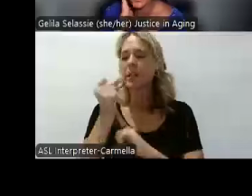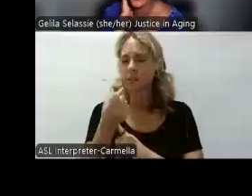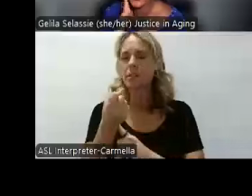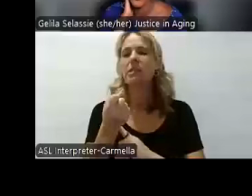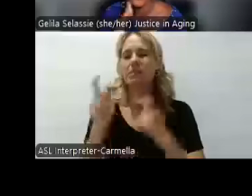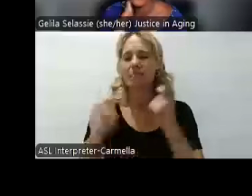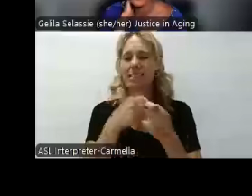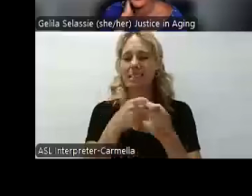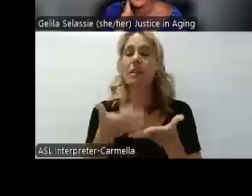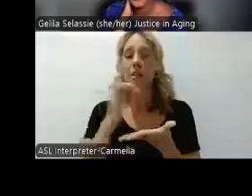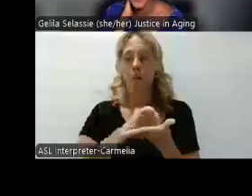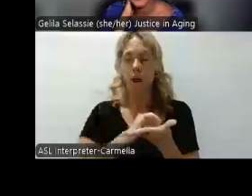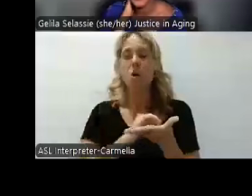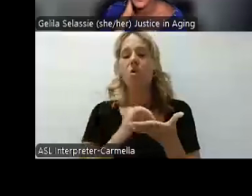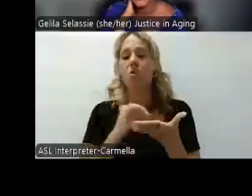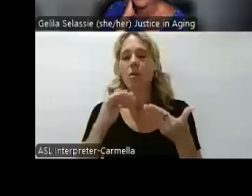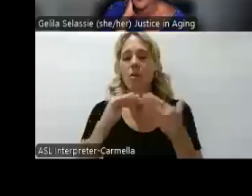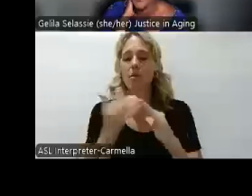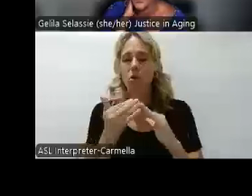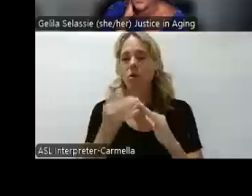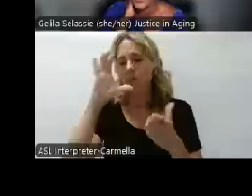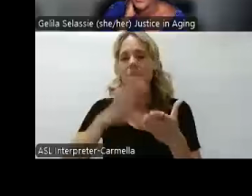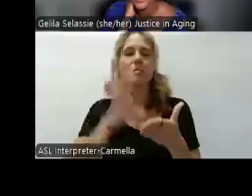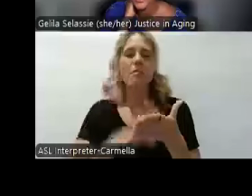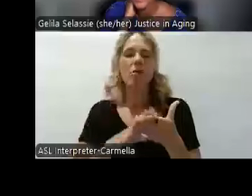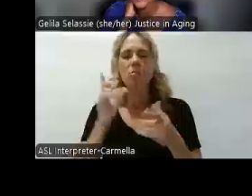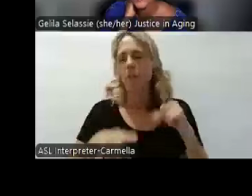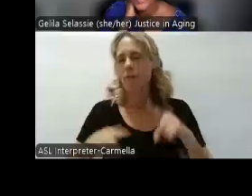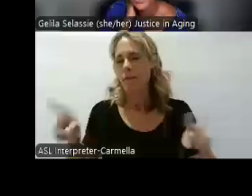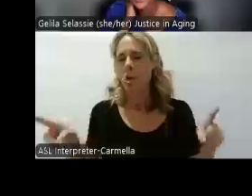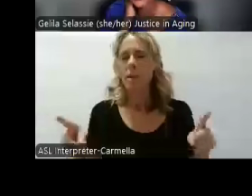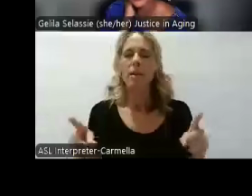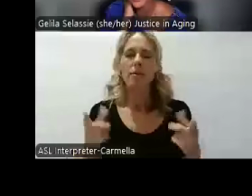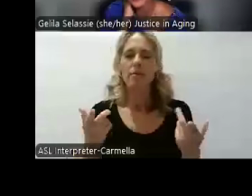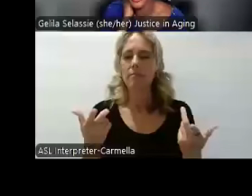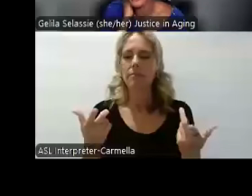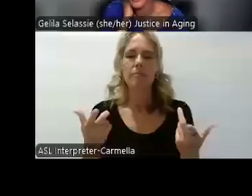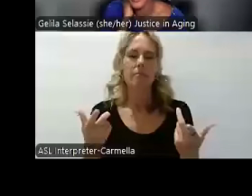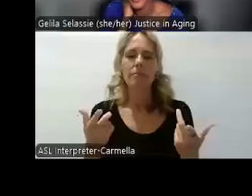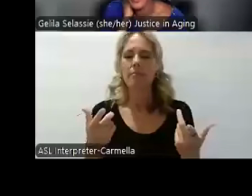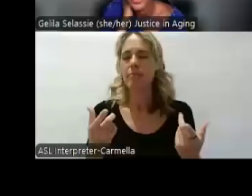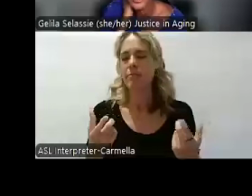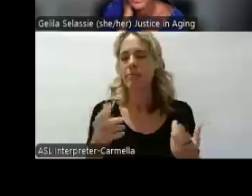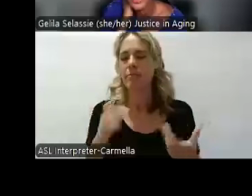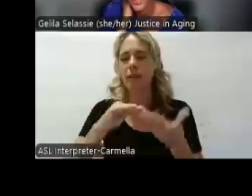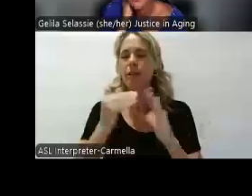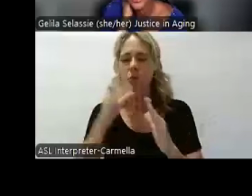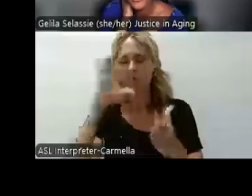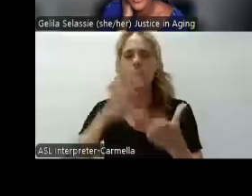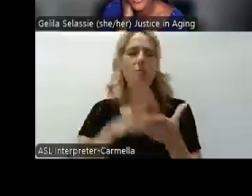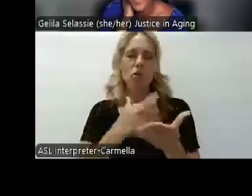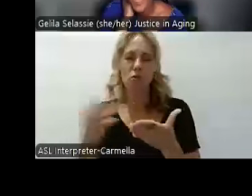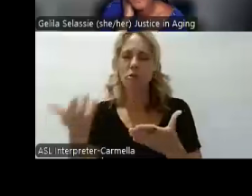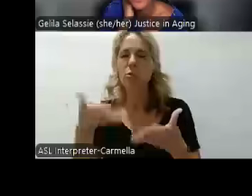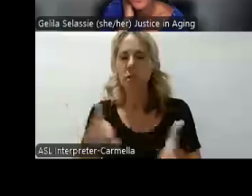exact amount the community spouse can maintain will vary. And that's, as you mentioned, the community spouse resource allowance. They